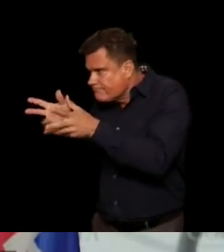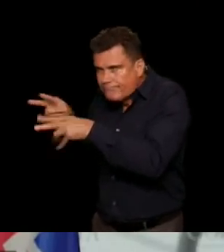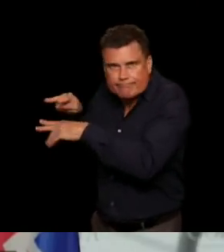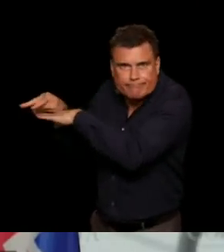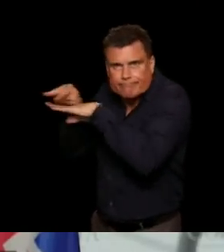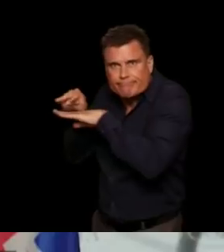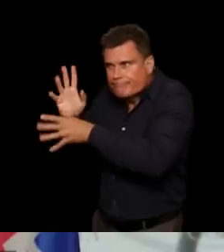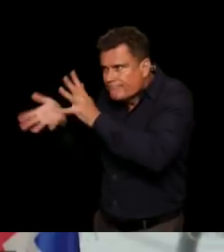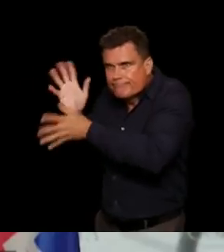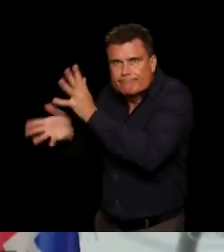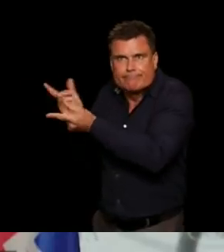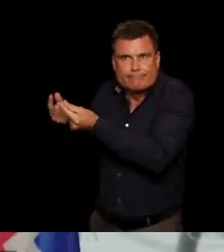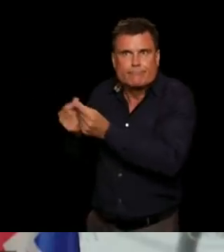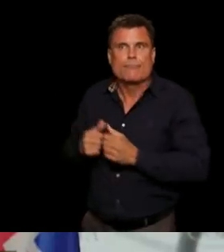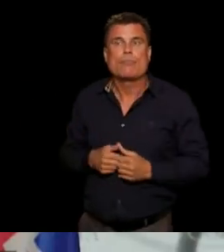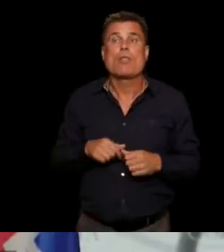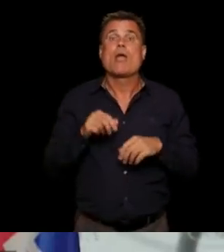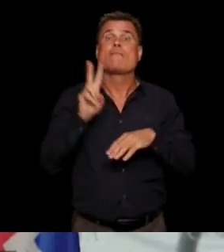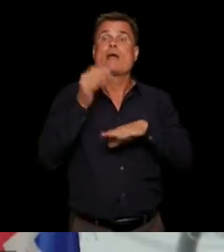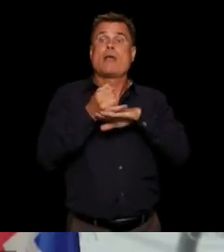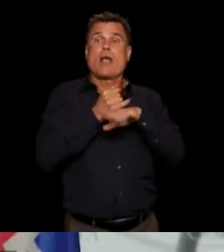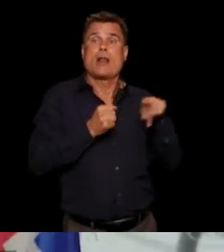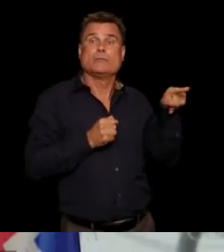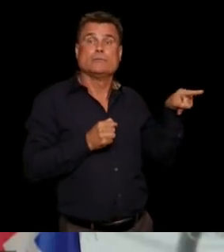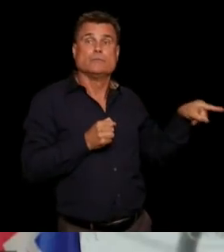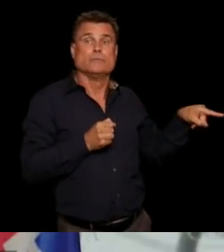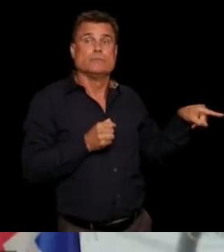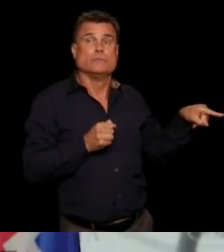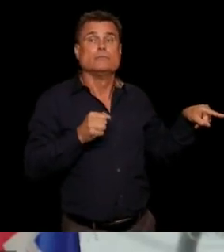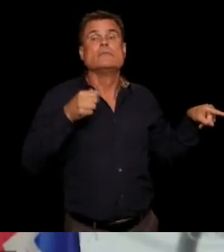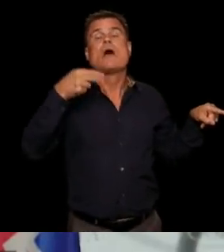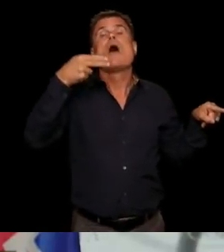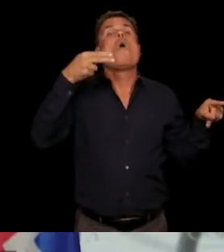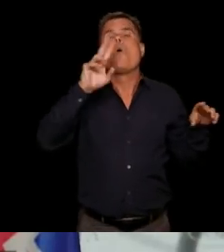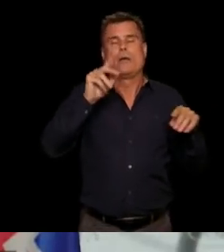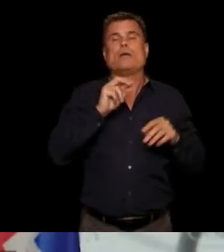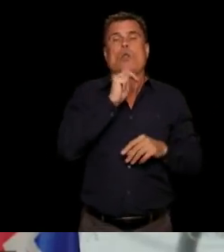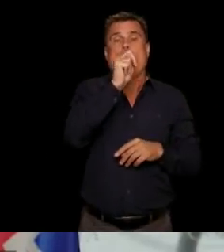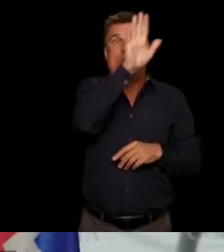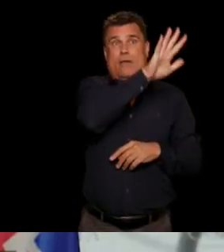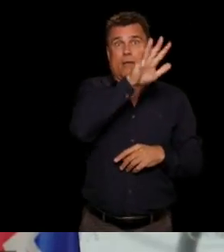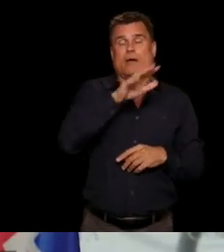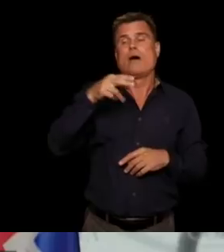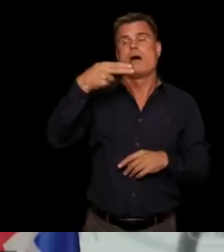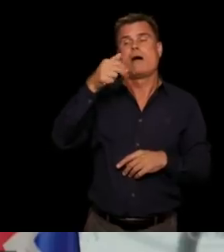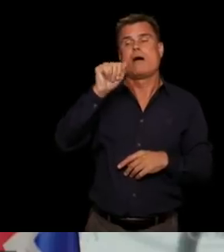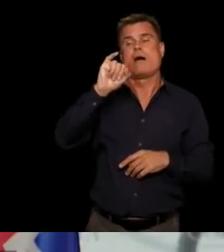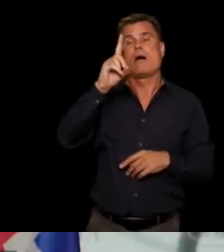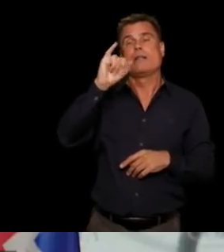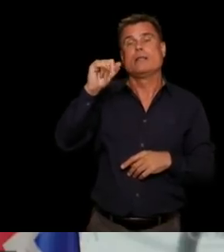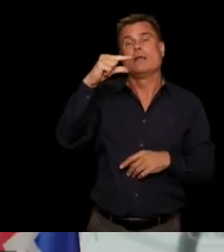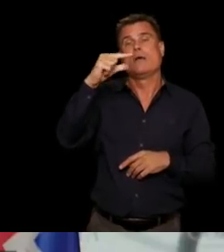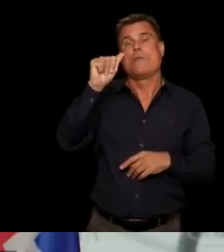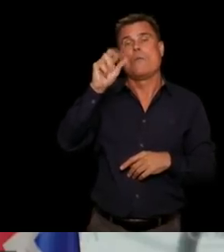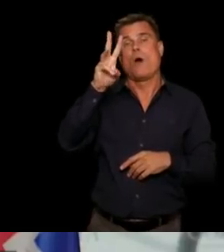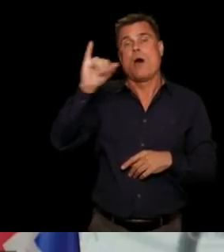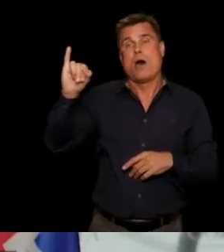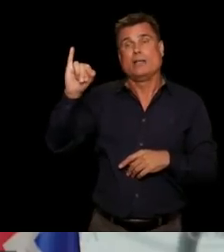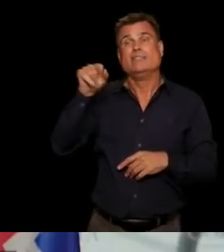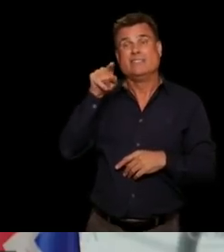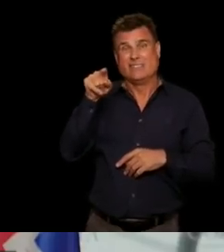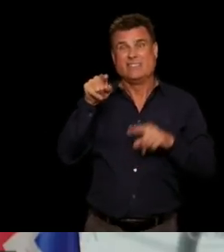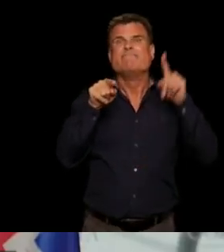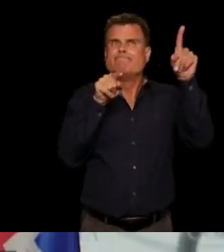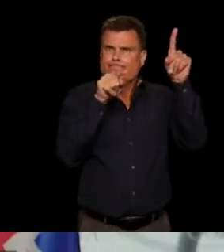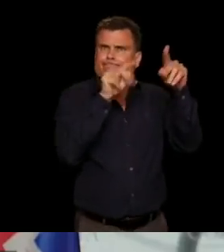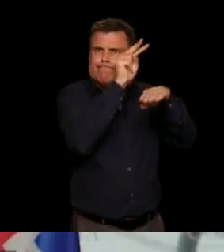being actively monitored, and the update on that outbreak is that everyone in that cluster is at this time considered fully recovered.